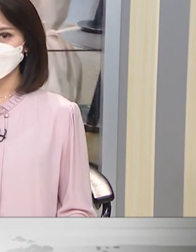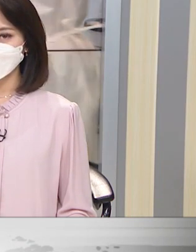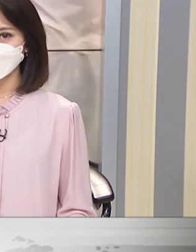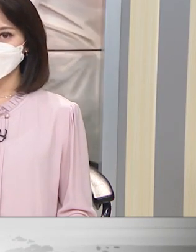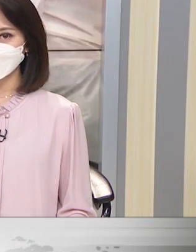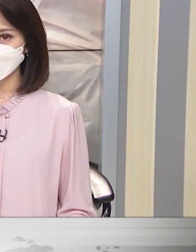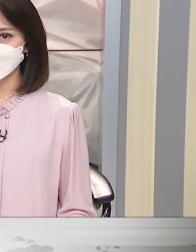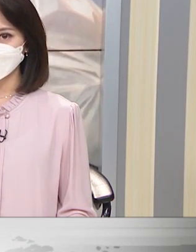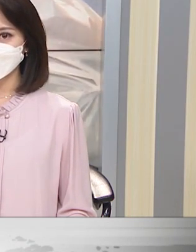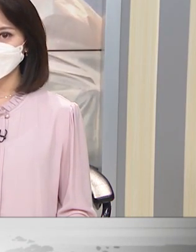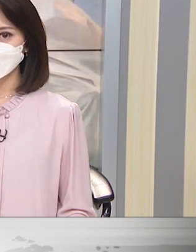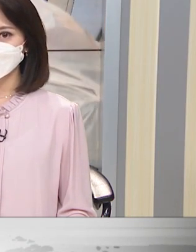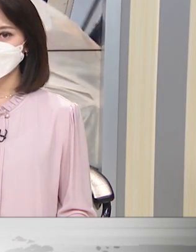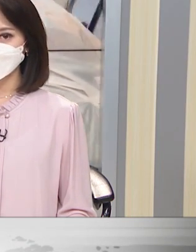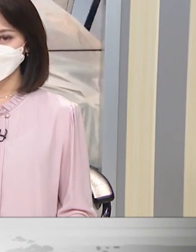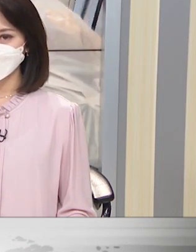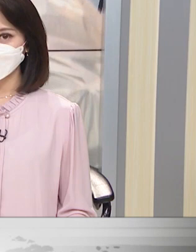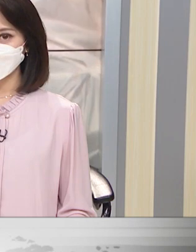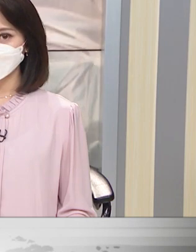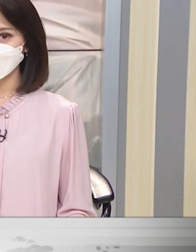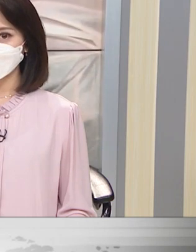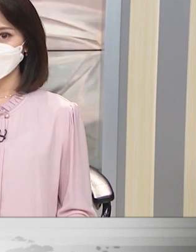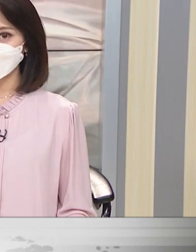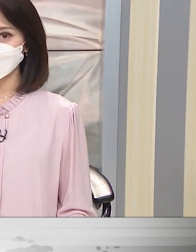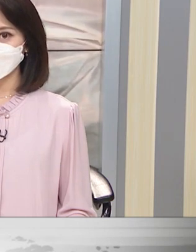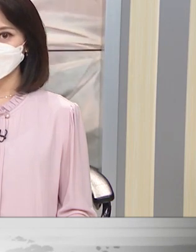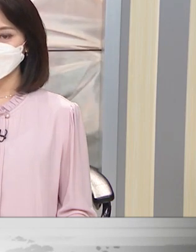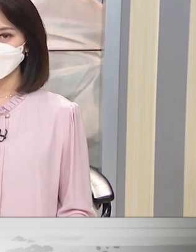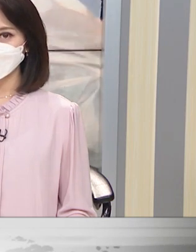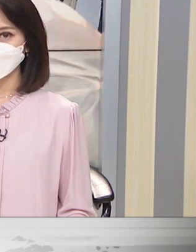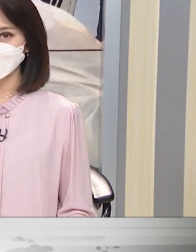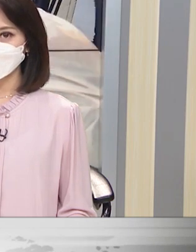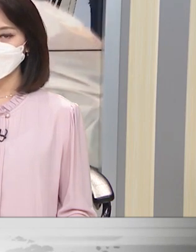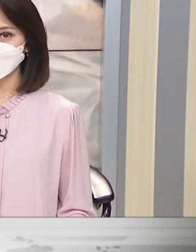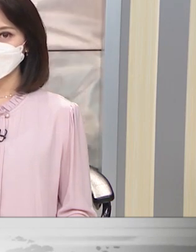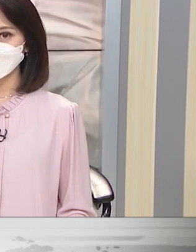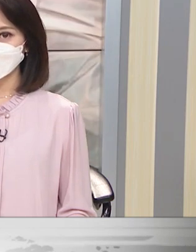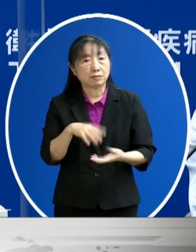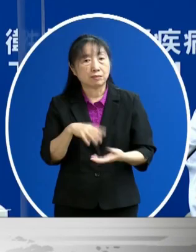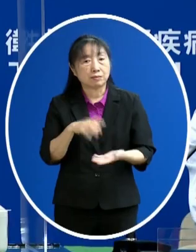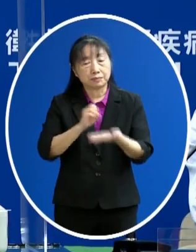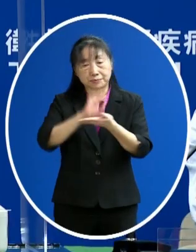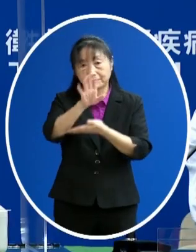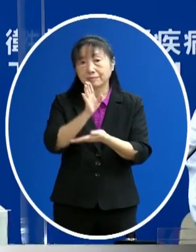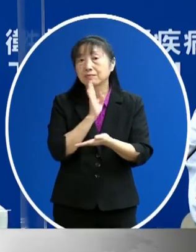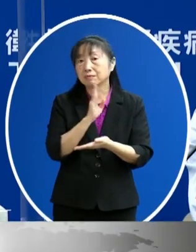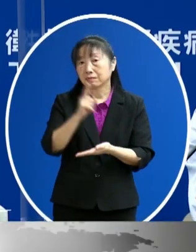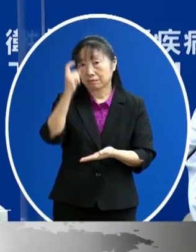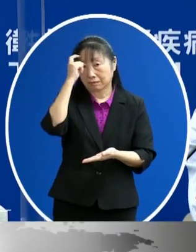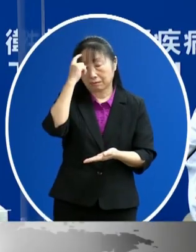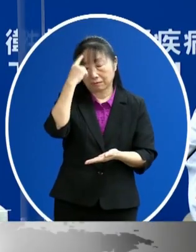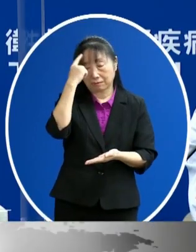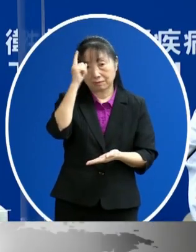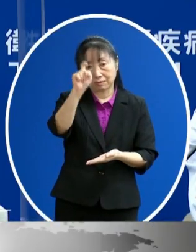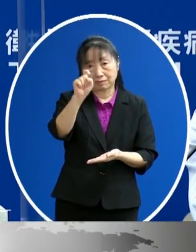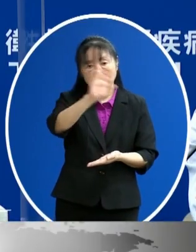quarantine for 10 days instead of 14. Let's hear from the CECC. 10 days.